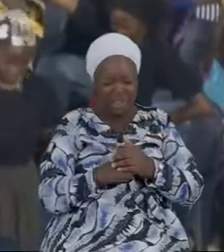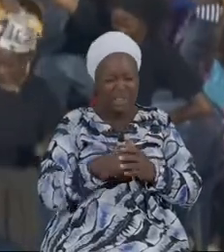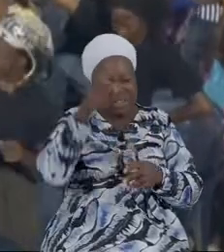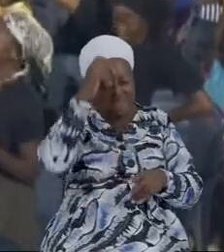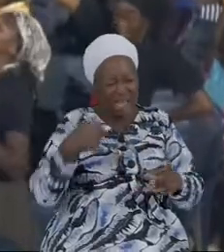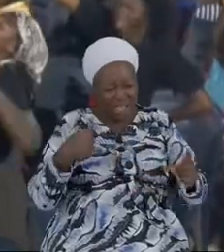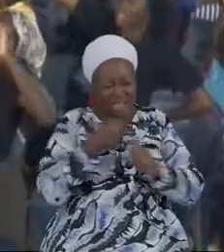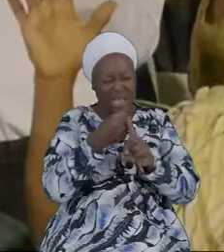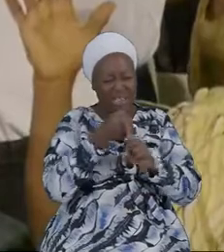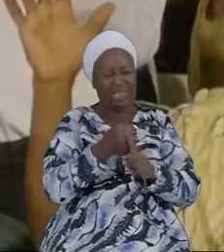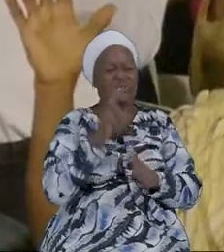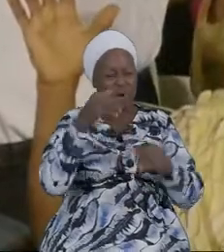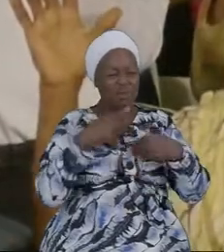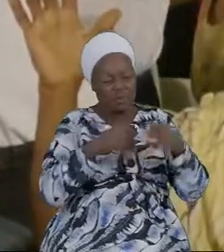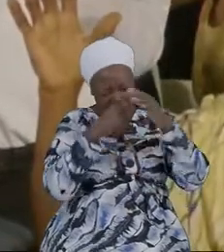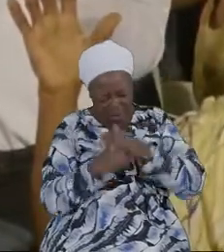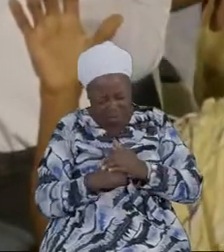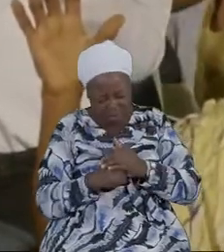attack, you'll have to bow.